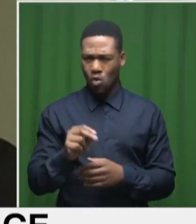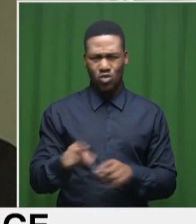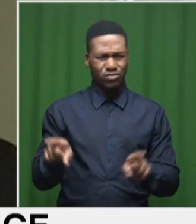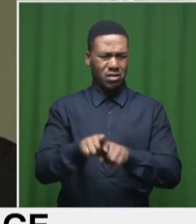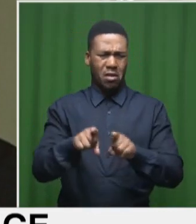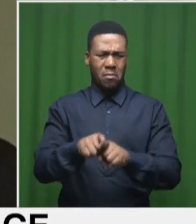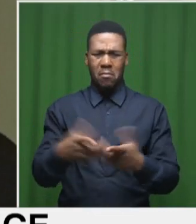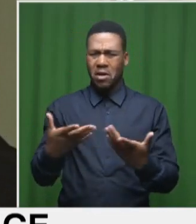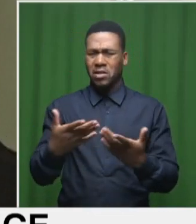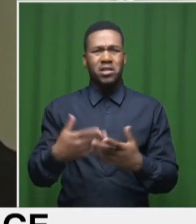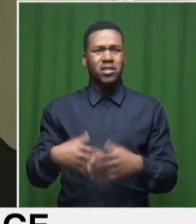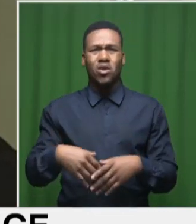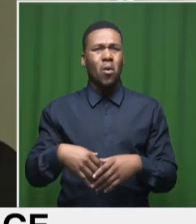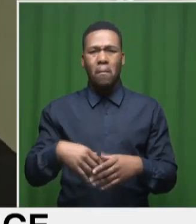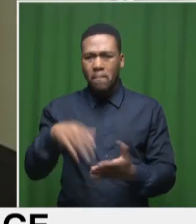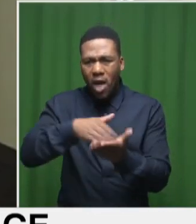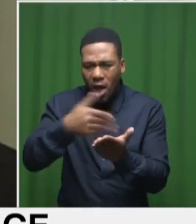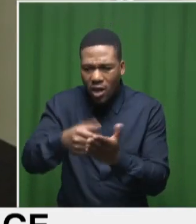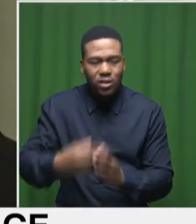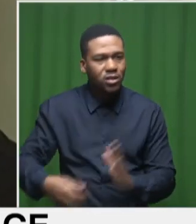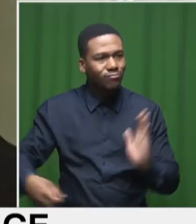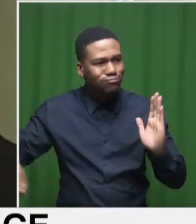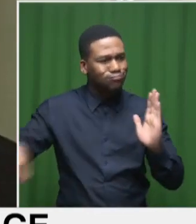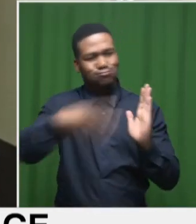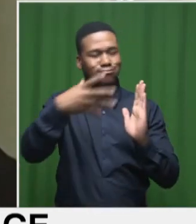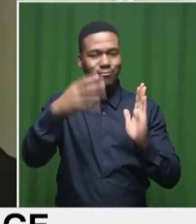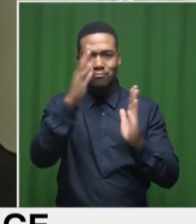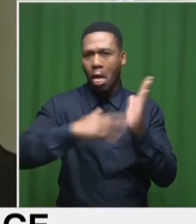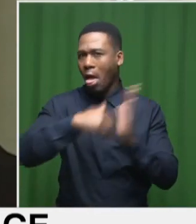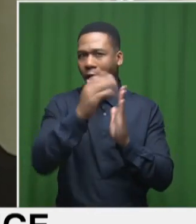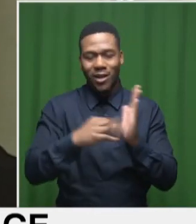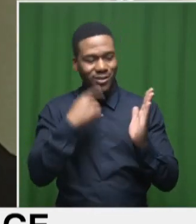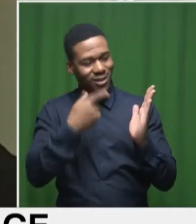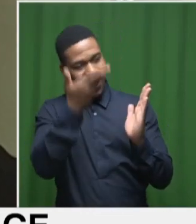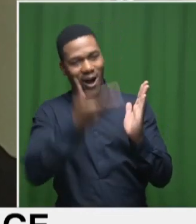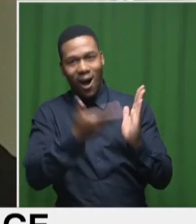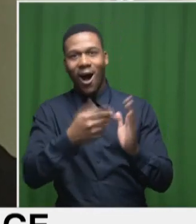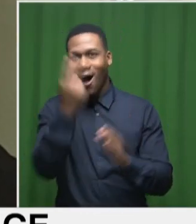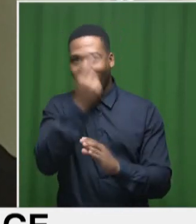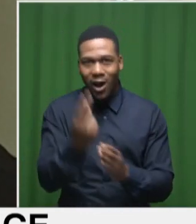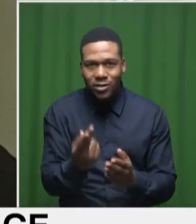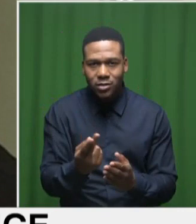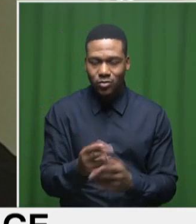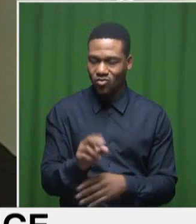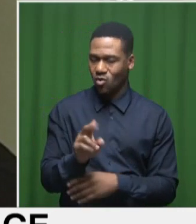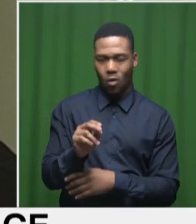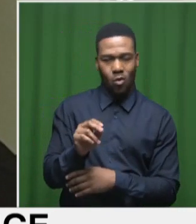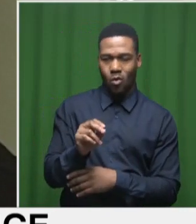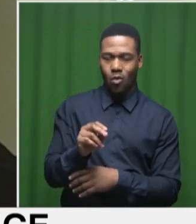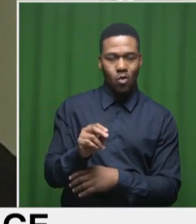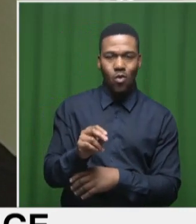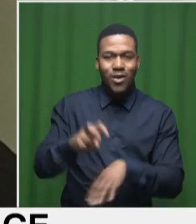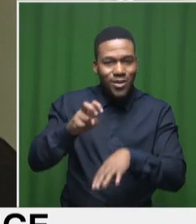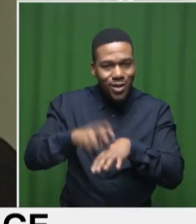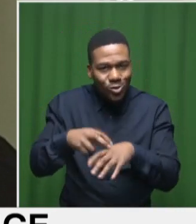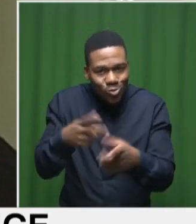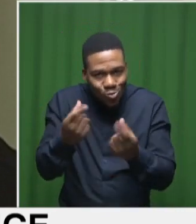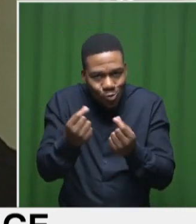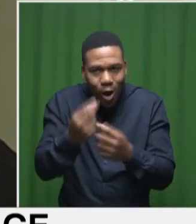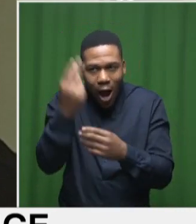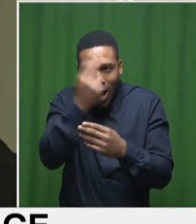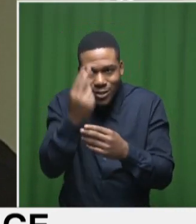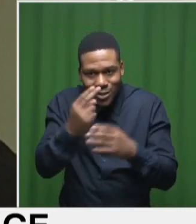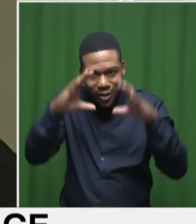at a canvas and saying, oh, look, I've painted a face. You know, it doesn't work. It must be done with an artistic